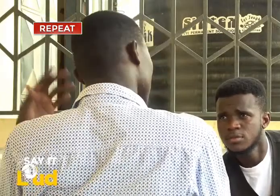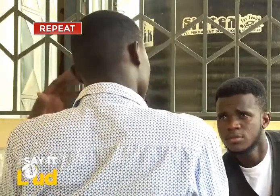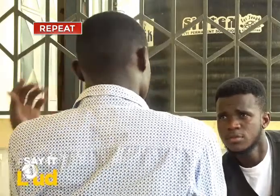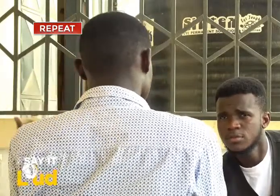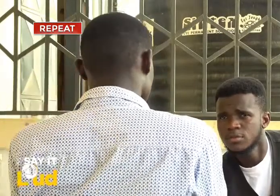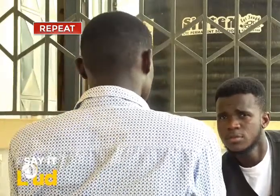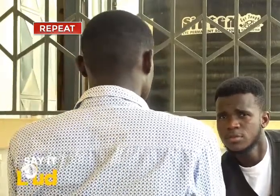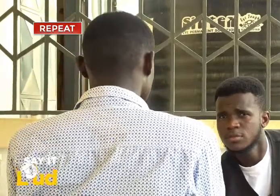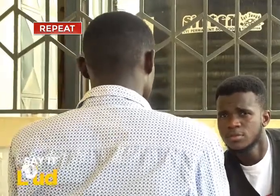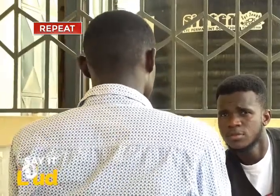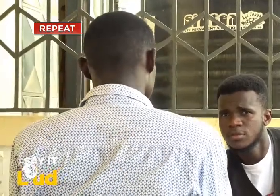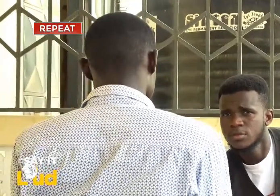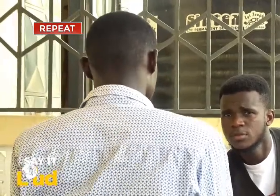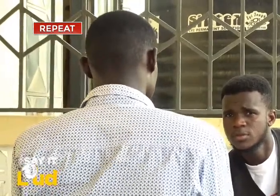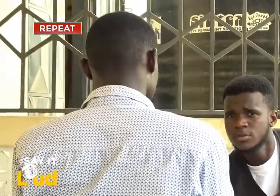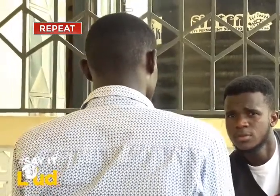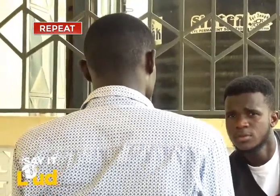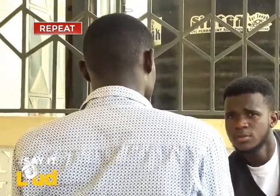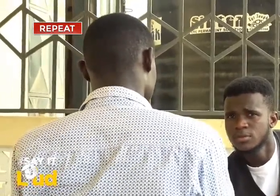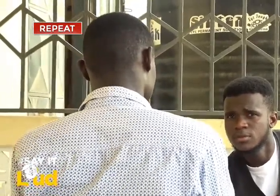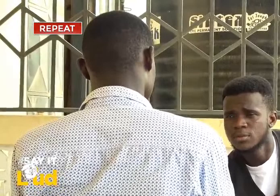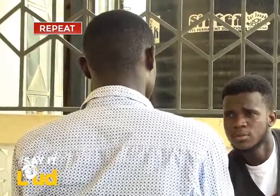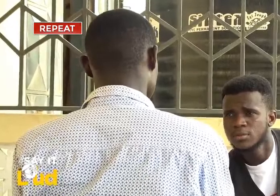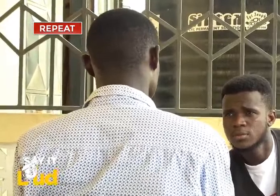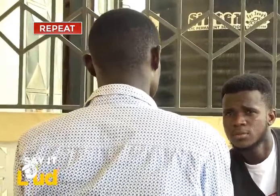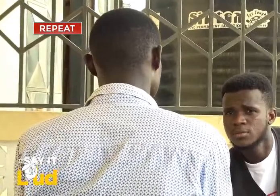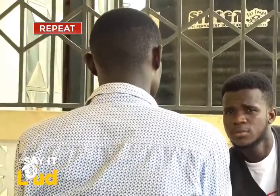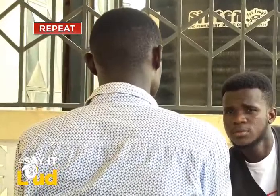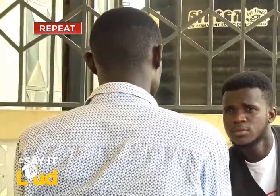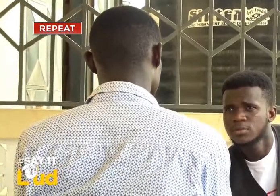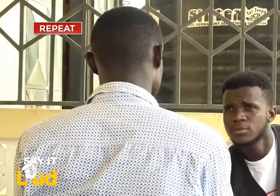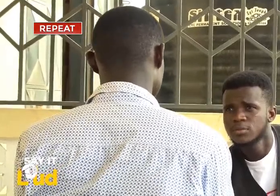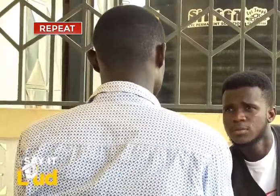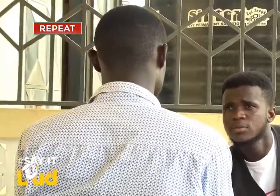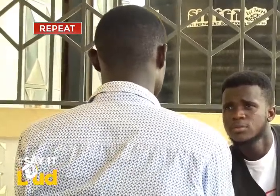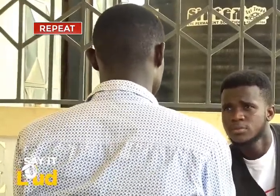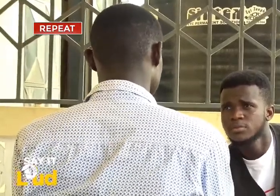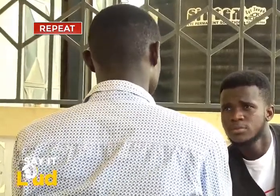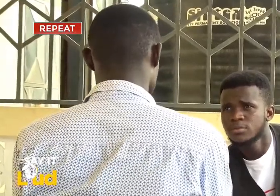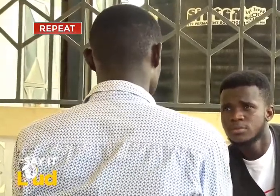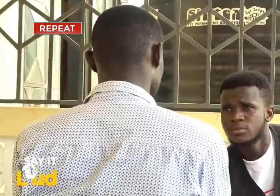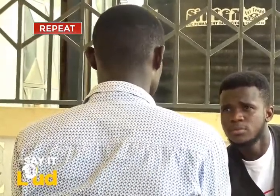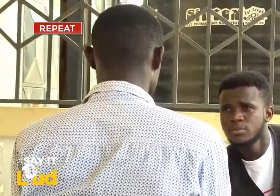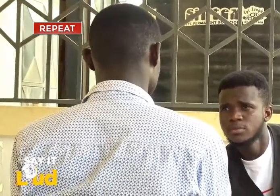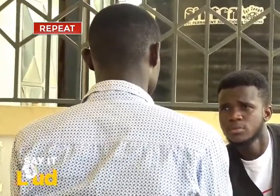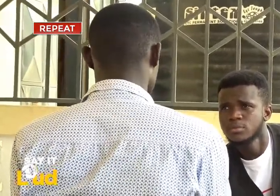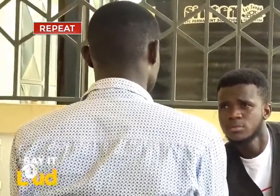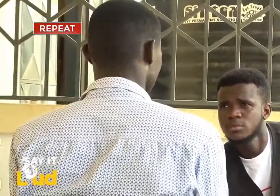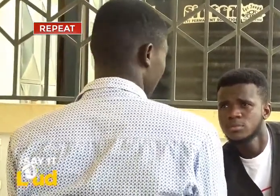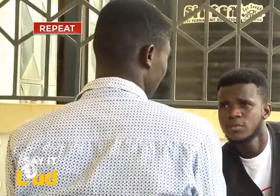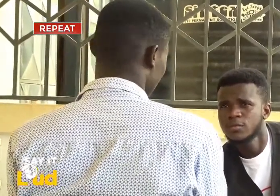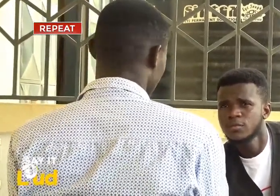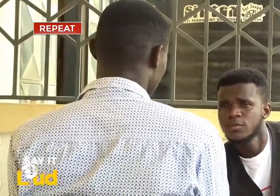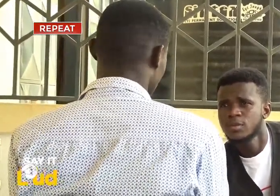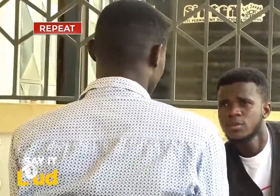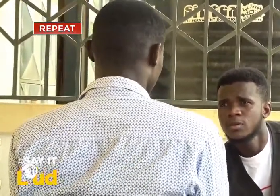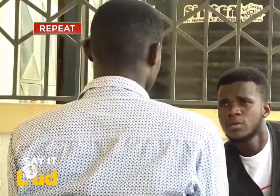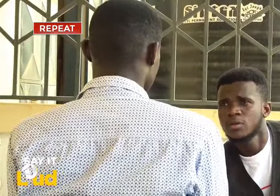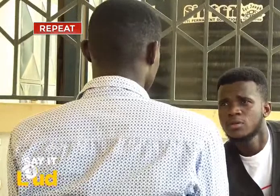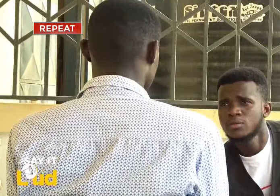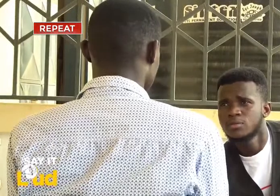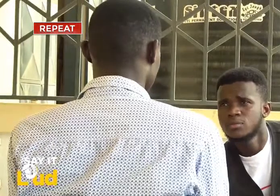I made up my mind that I'm going to leave the dormitory. When school closes, I'll just pick my stuffs, and then I'll not even